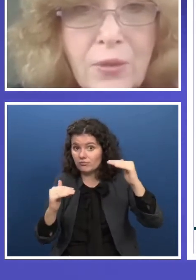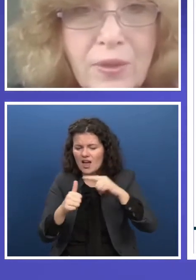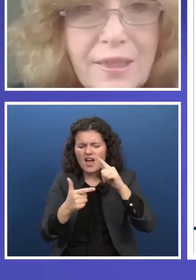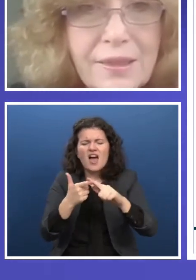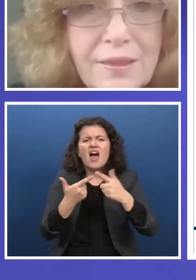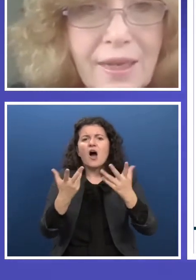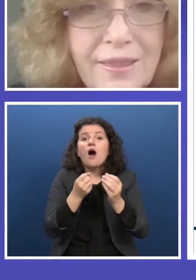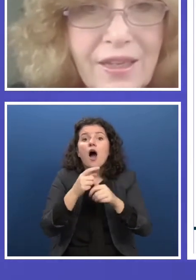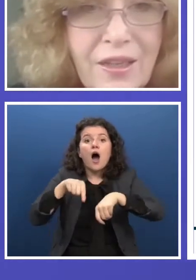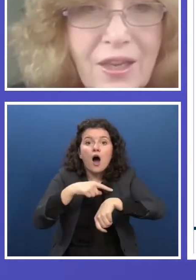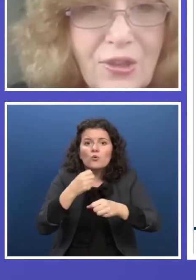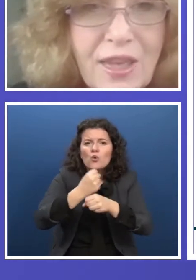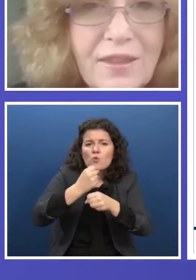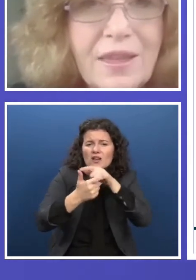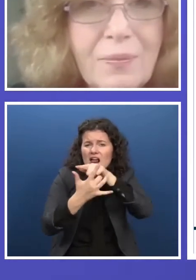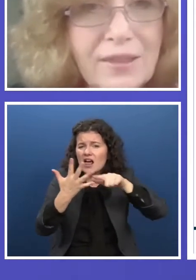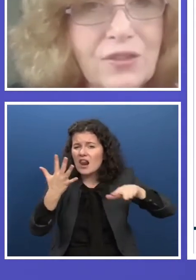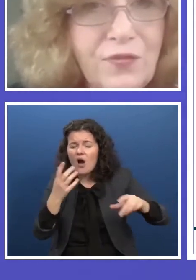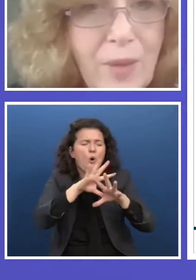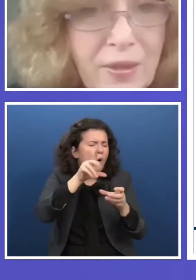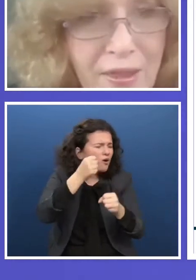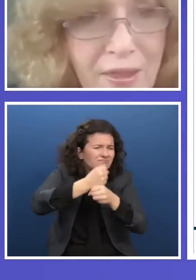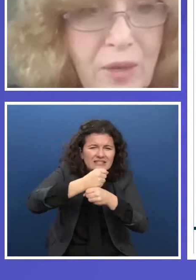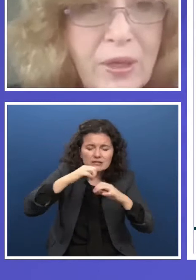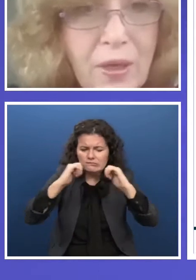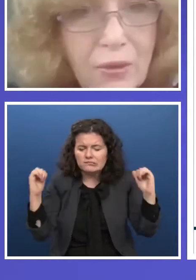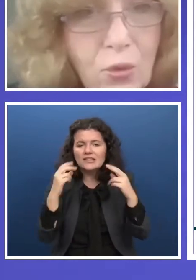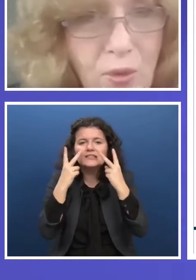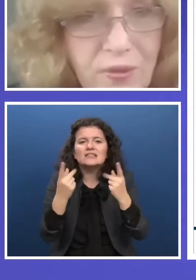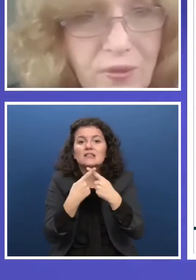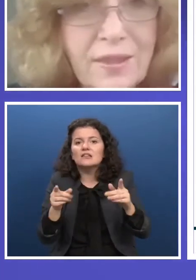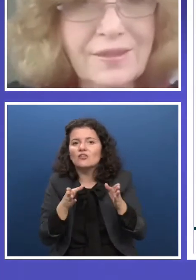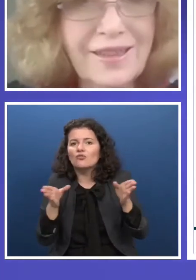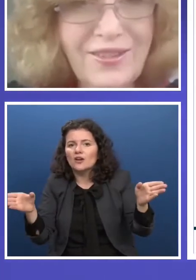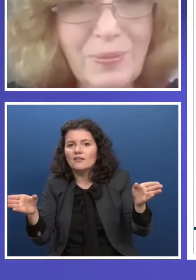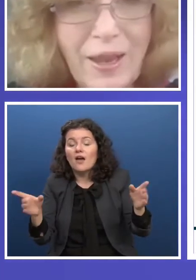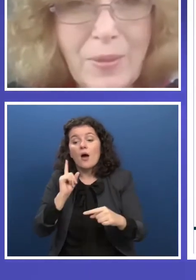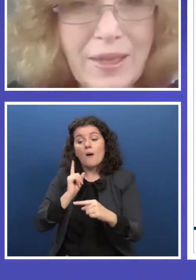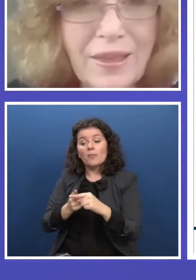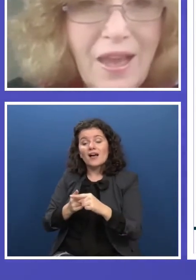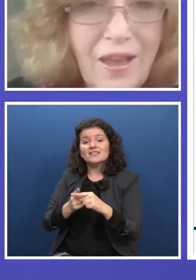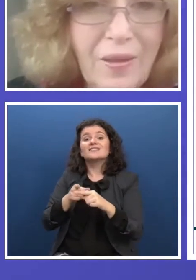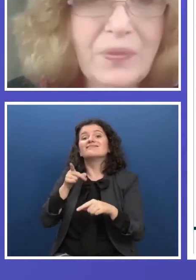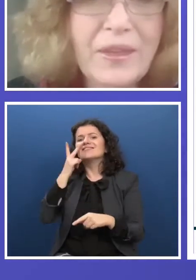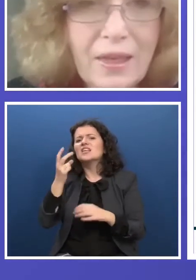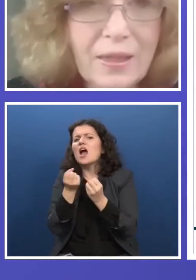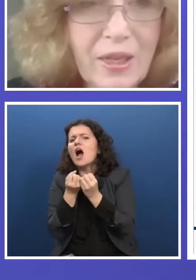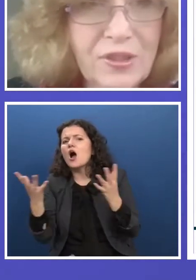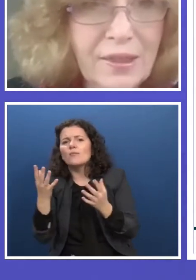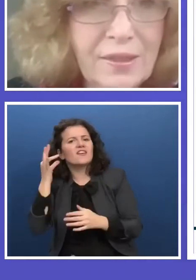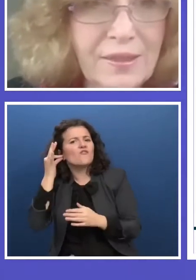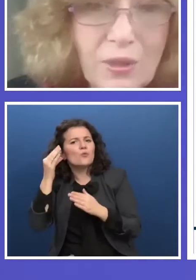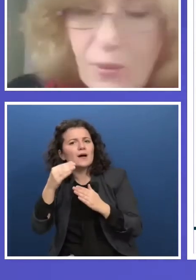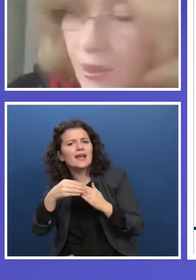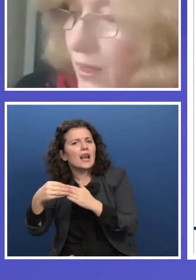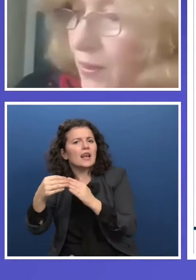example, with decent data, looking at the impact of female leadership at all levels in this pandemic. It'll be